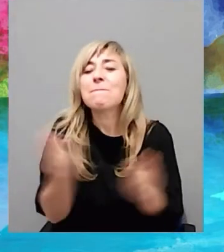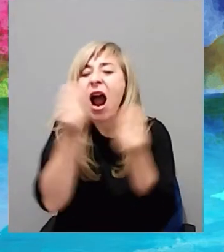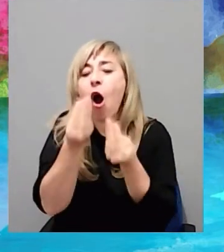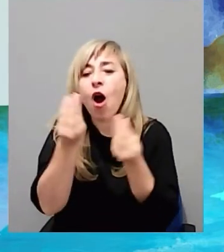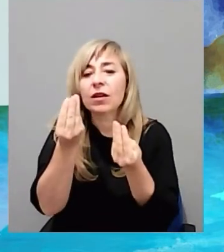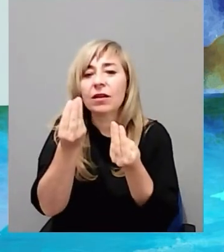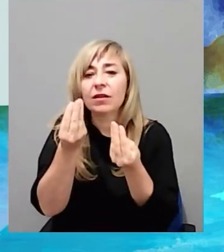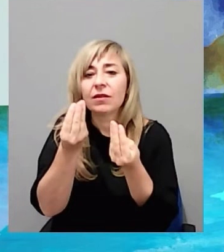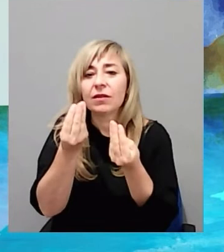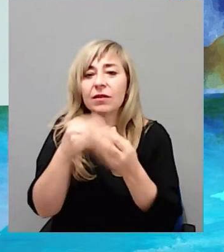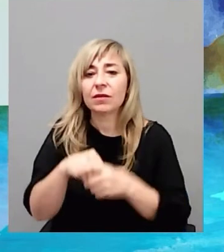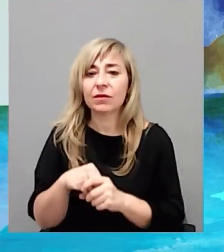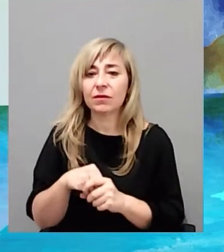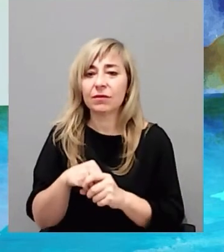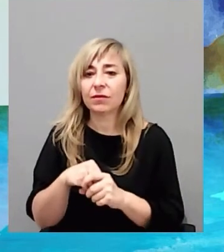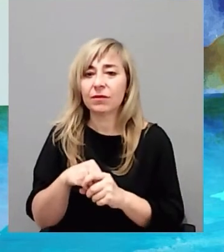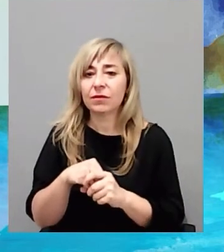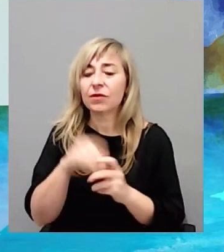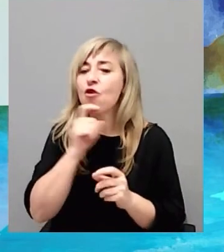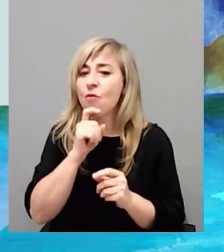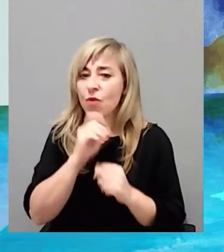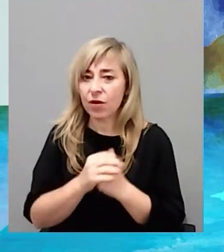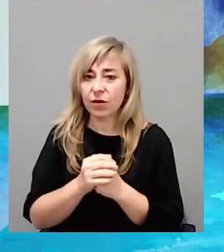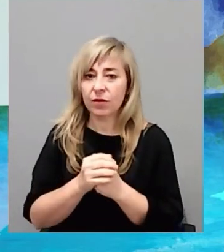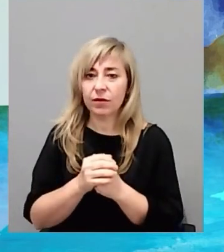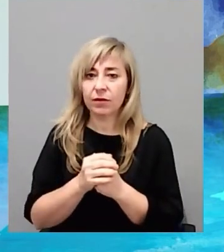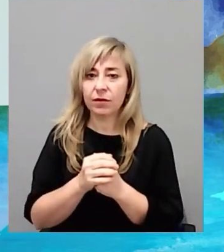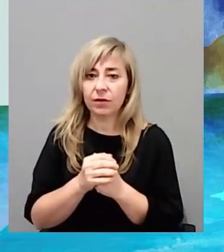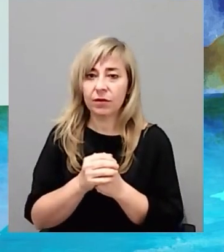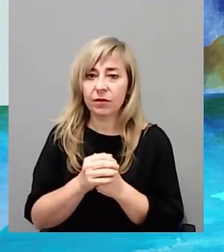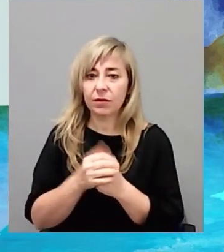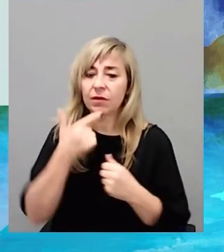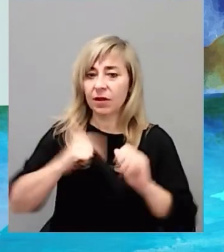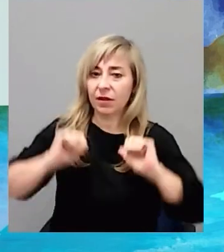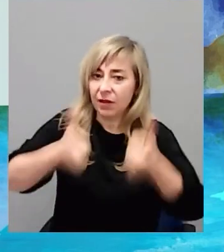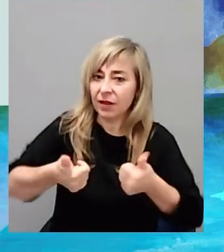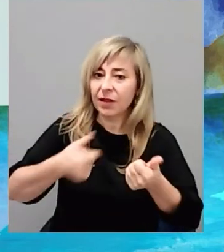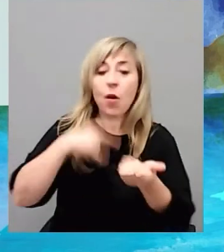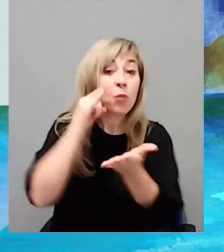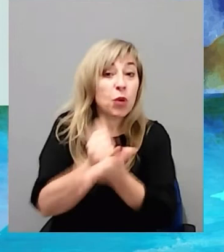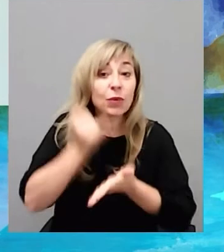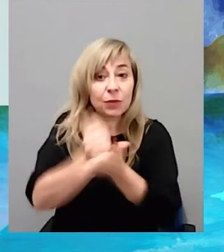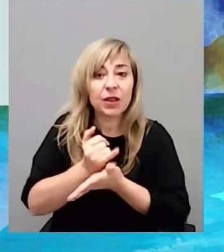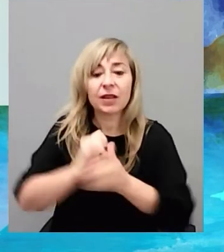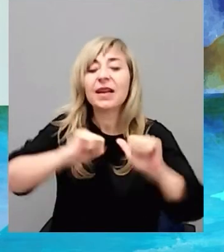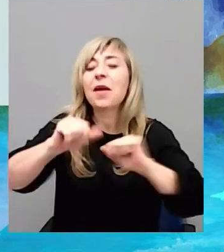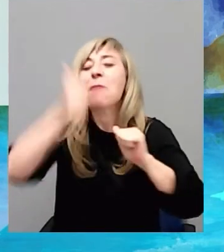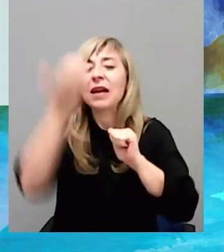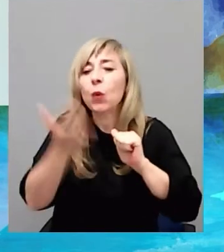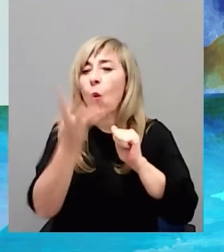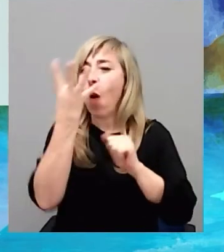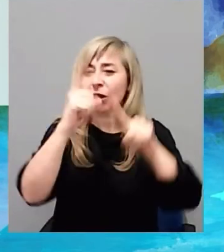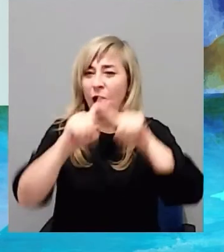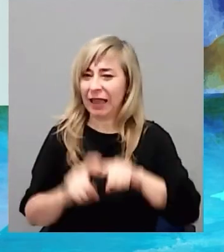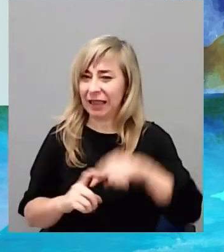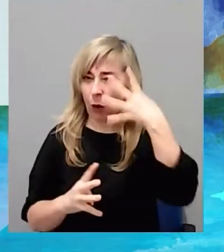Hemos detectado en las pruebas que hemos detected in the tests that we've carried out, we've really identified